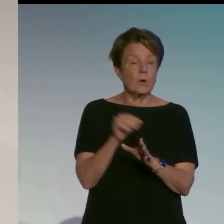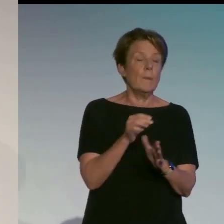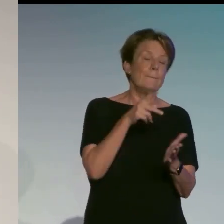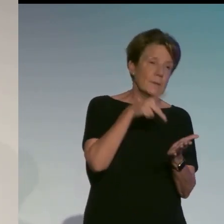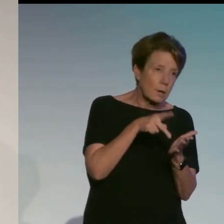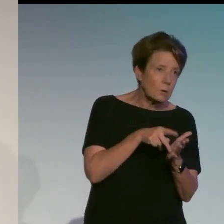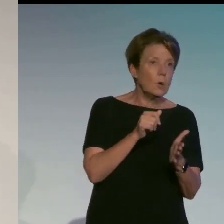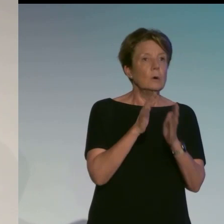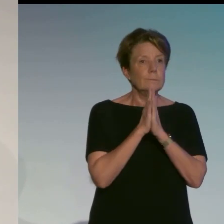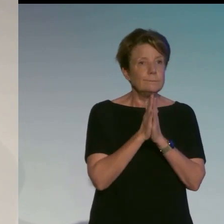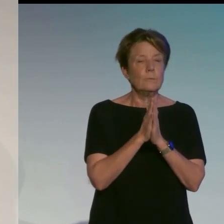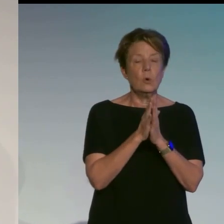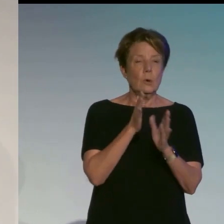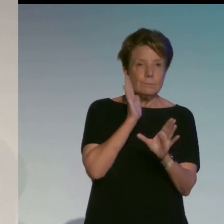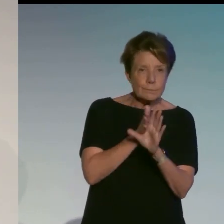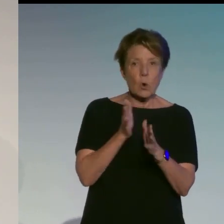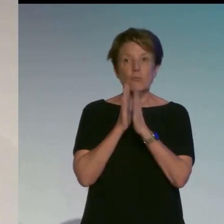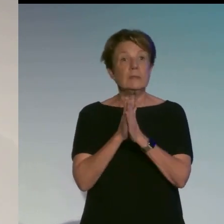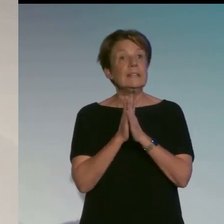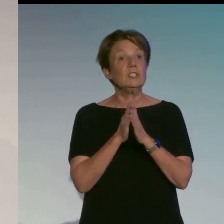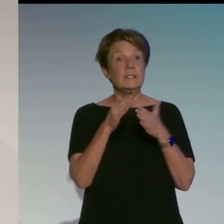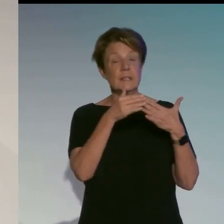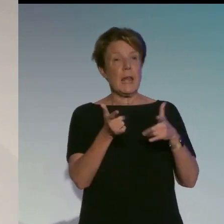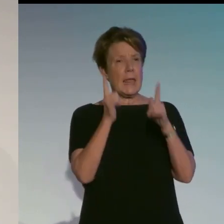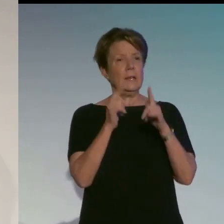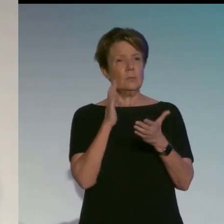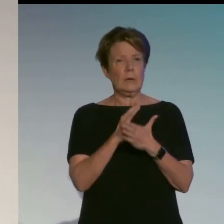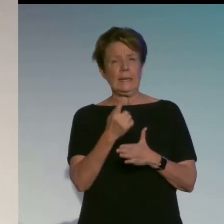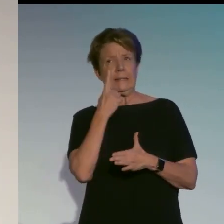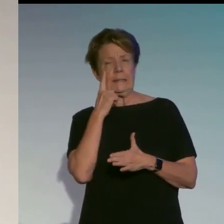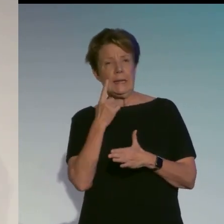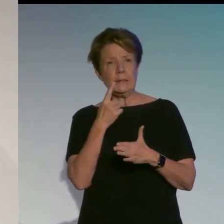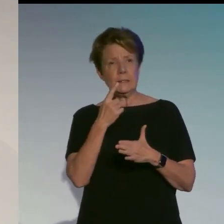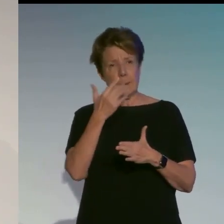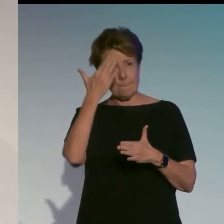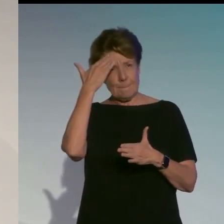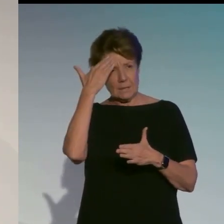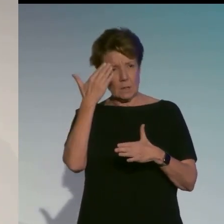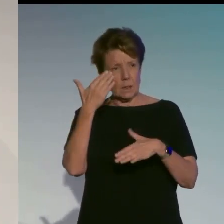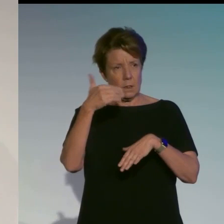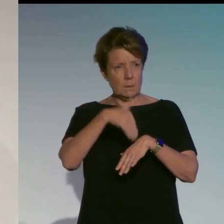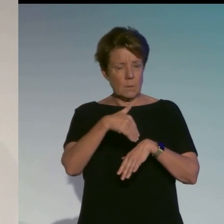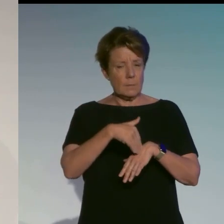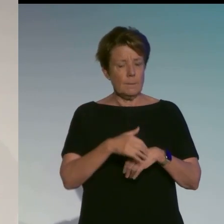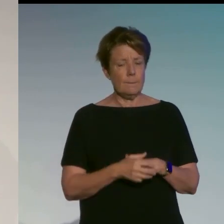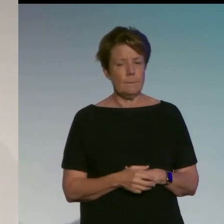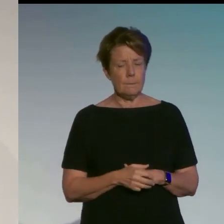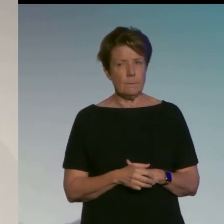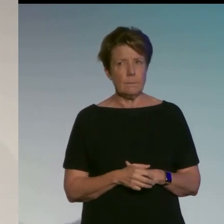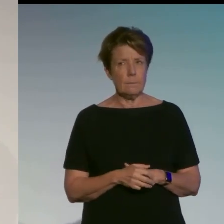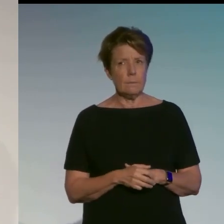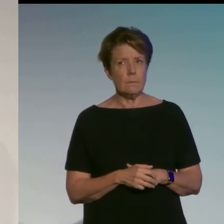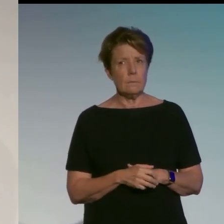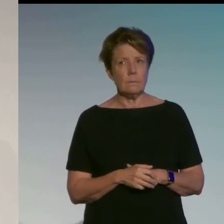parents, telling that it is a mental illness or a sin. We found that people were forced or